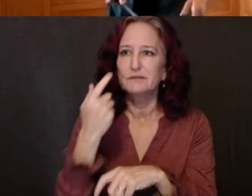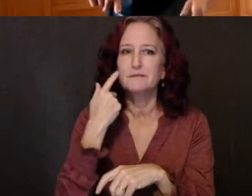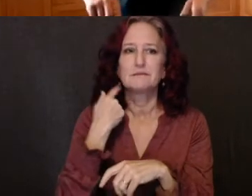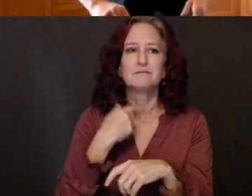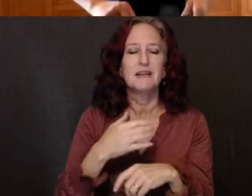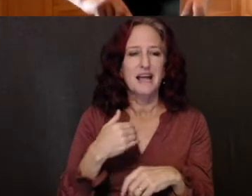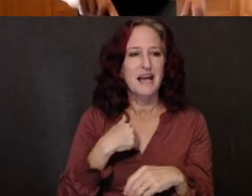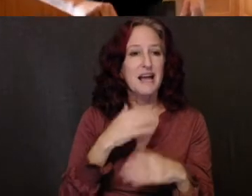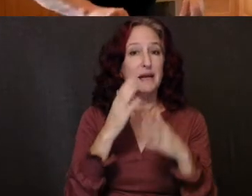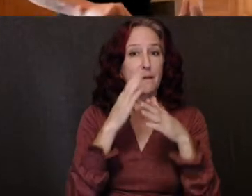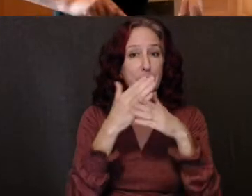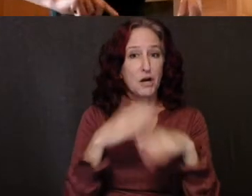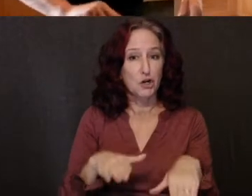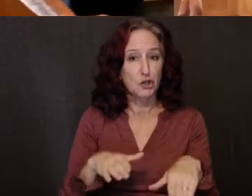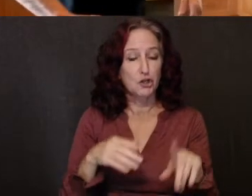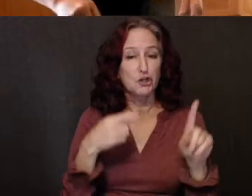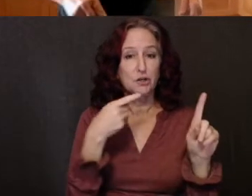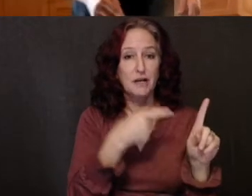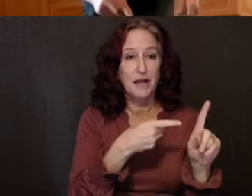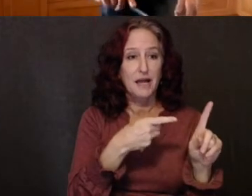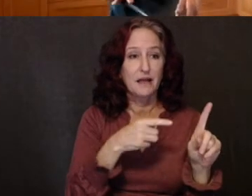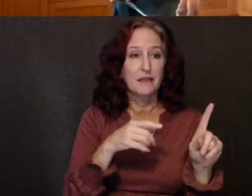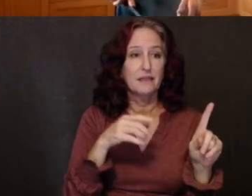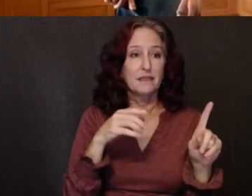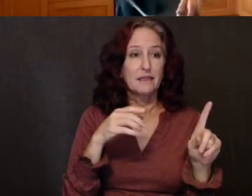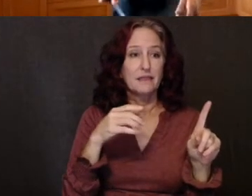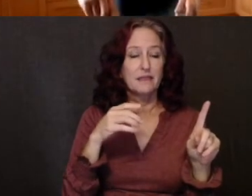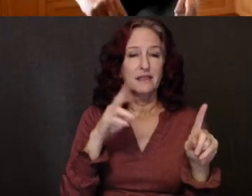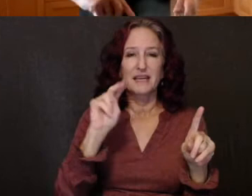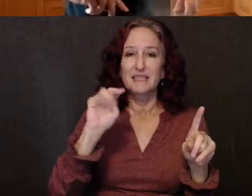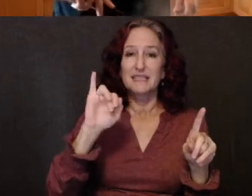you? There was a lot of transitioning.